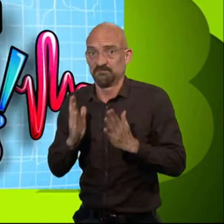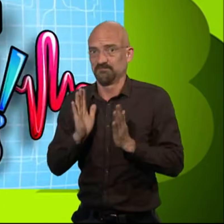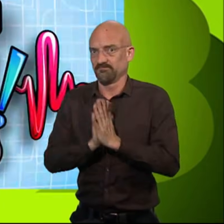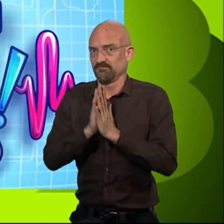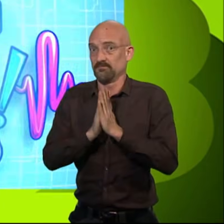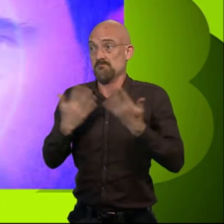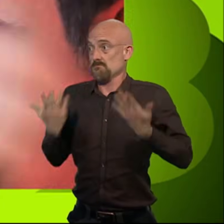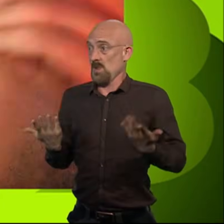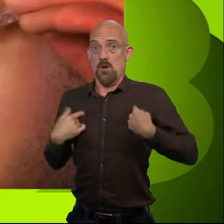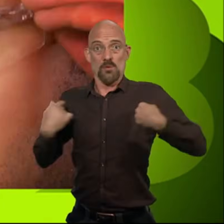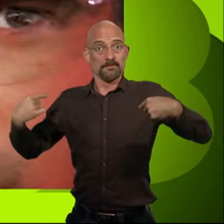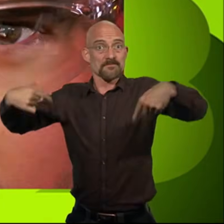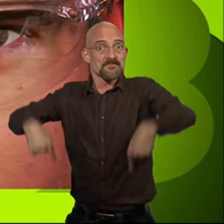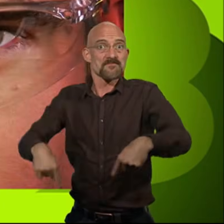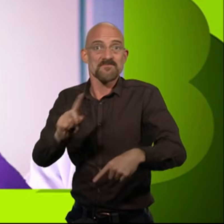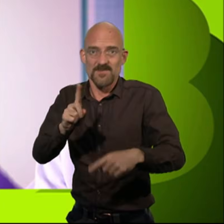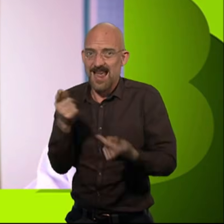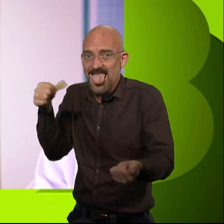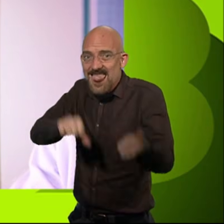Ouch!